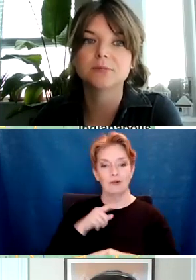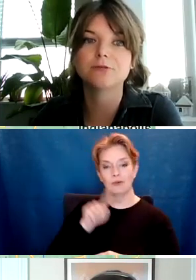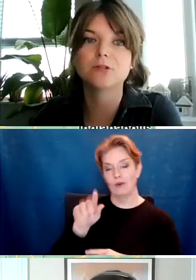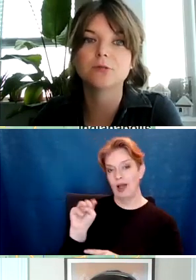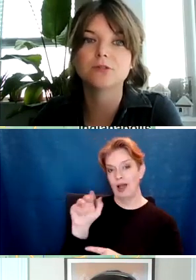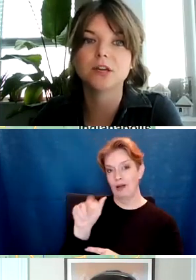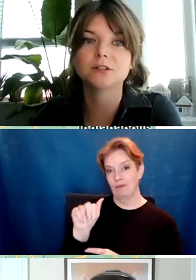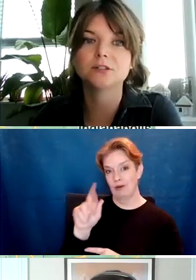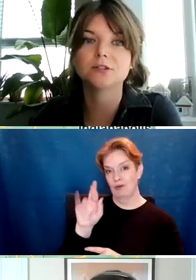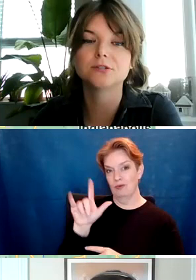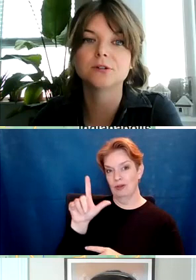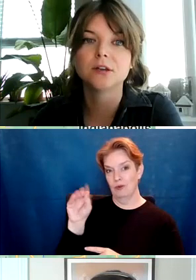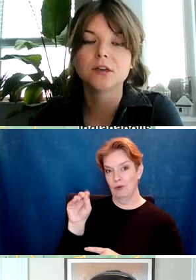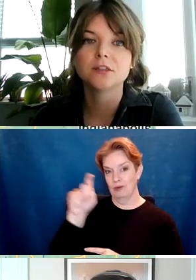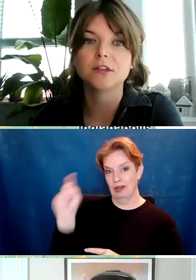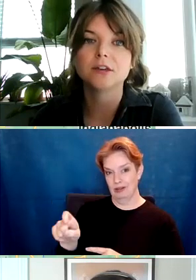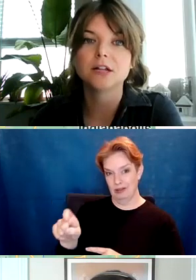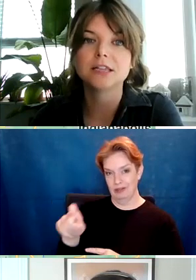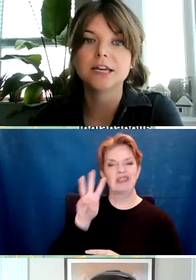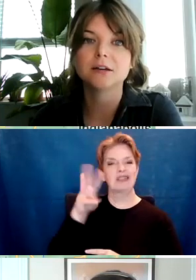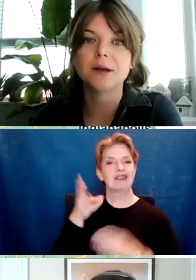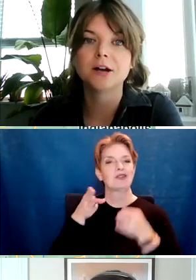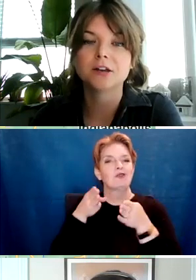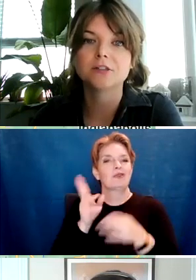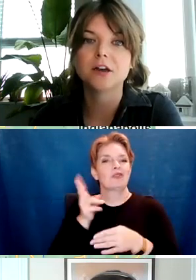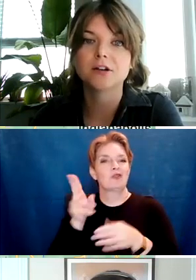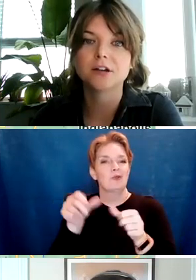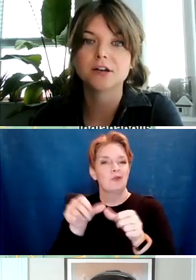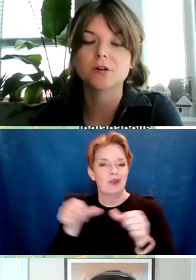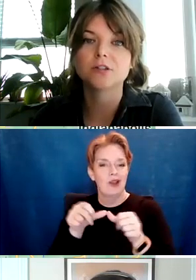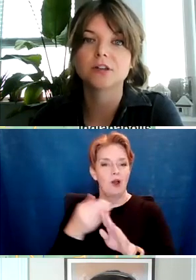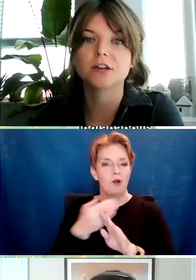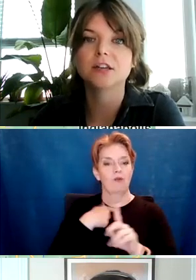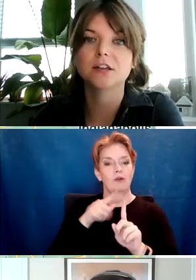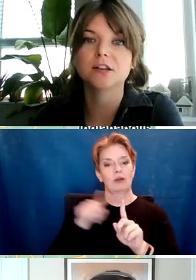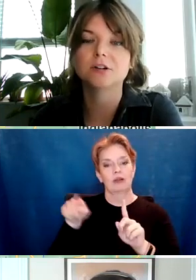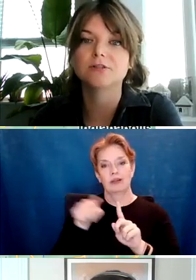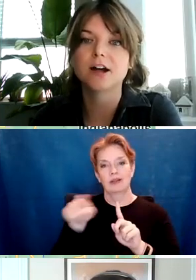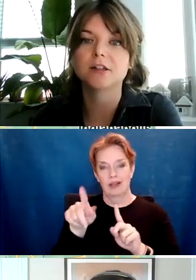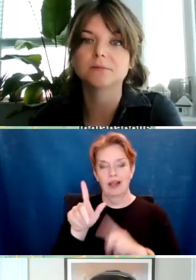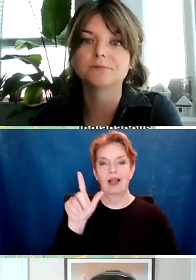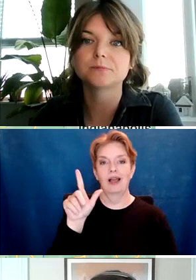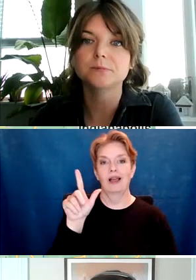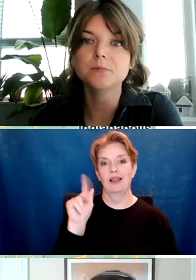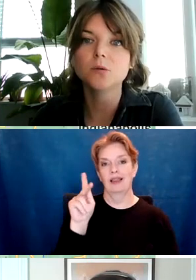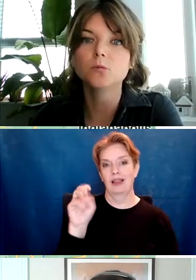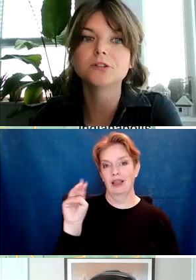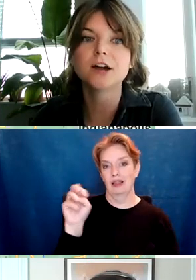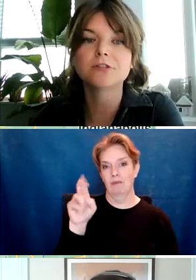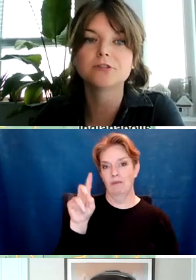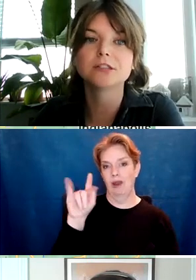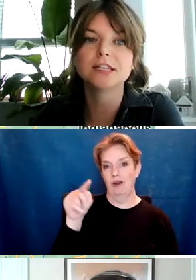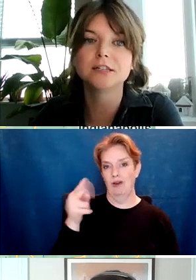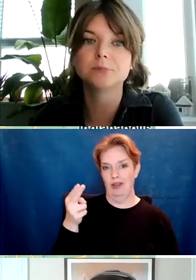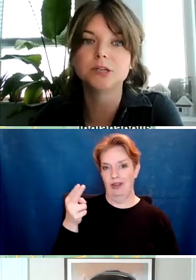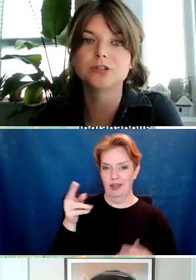District before moving into the Lake Meredith area within the Canadian River Valley. We'll